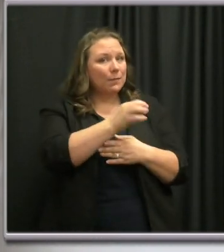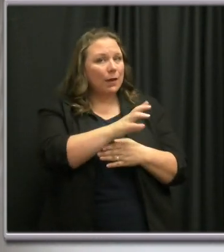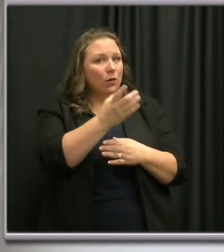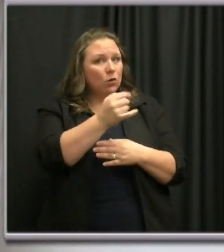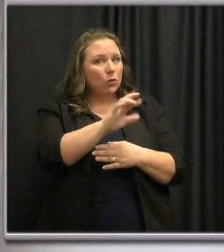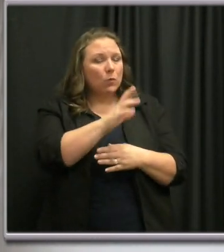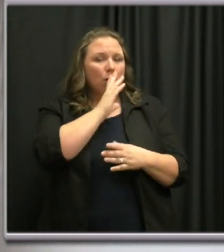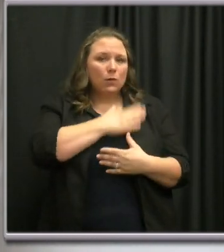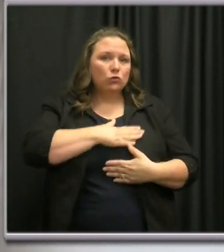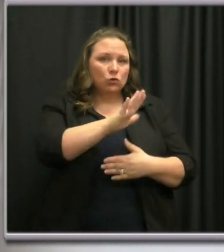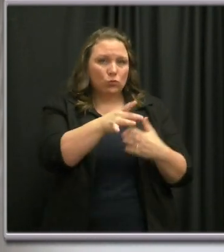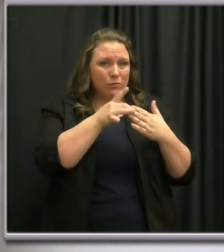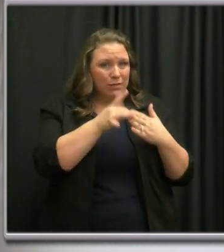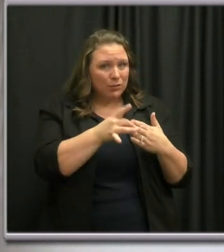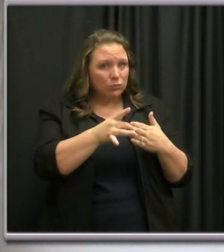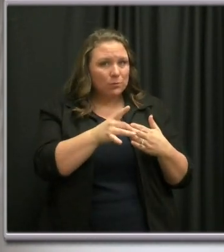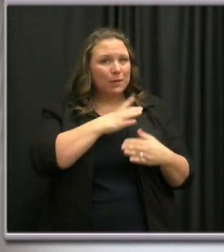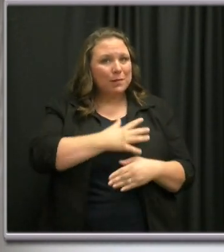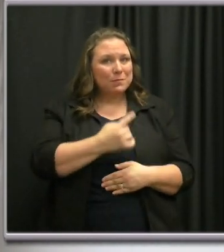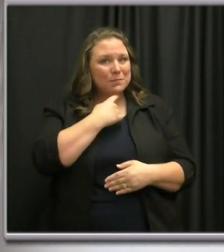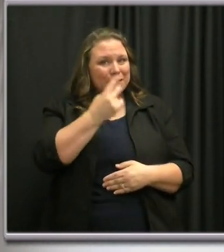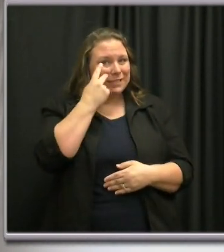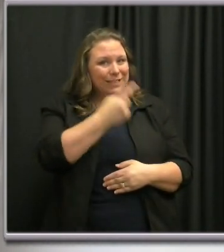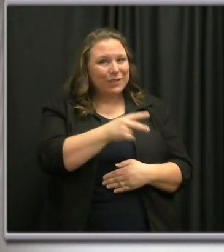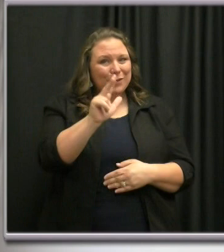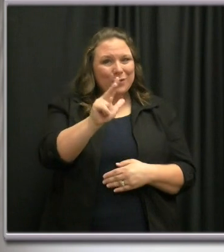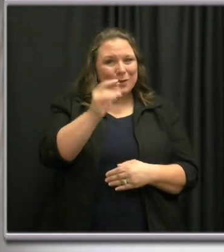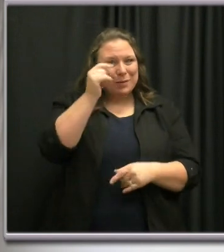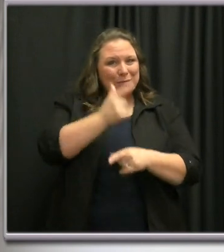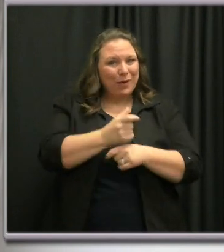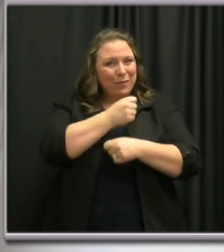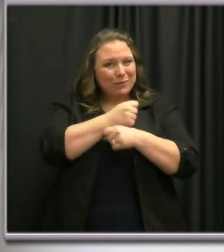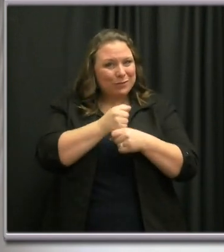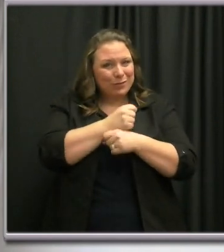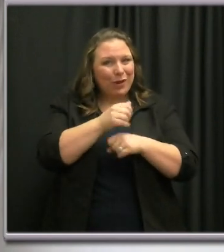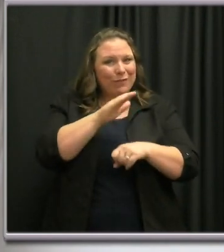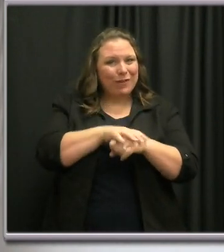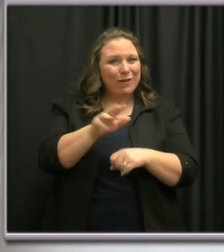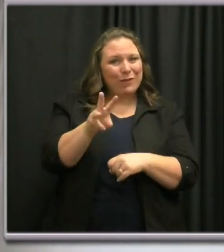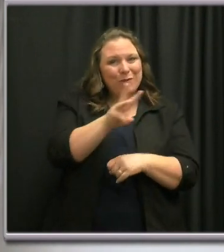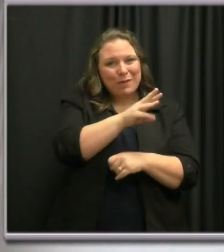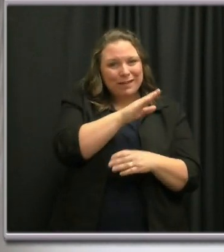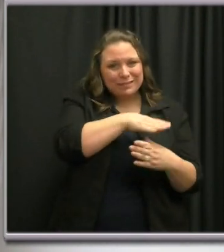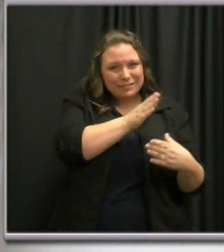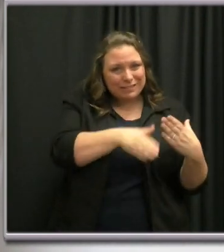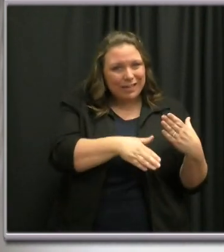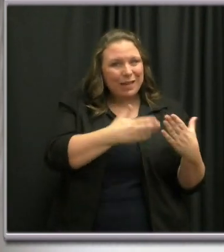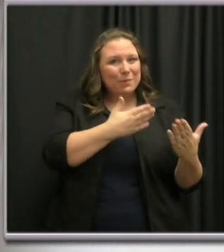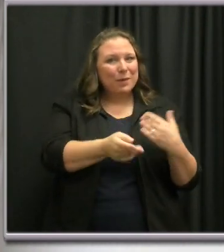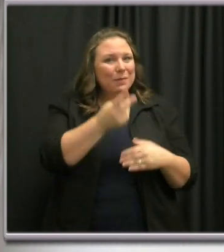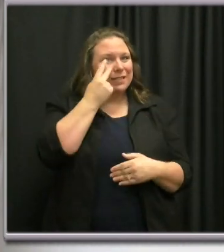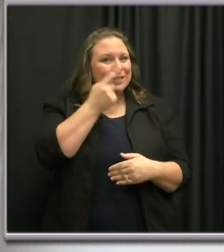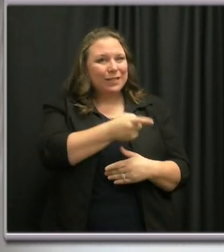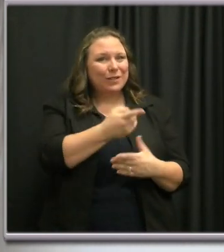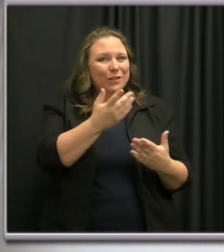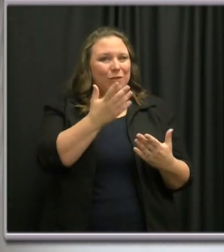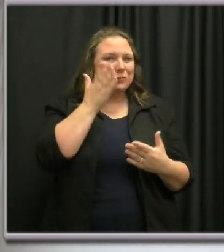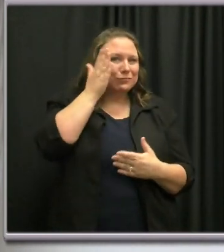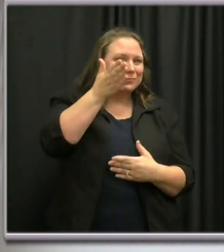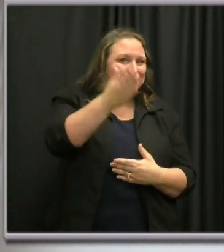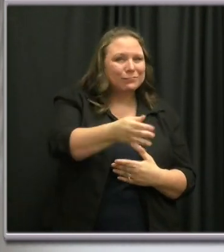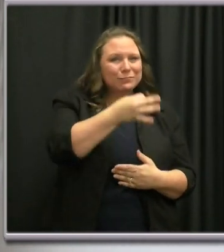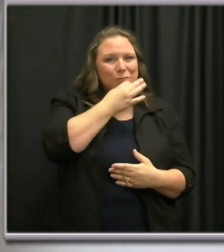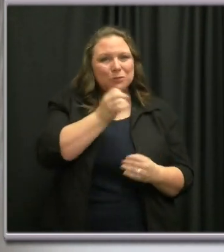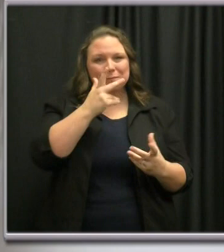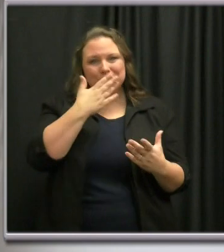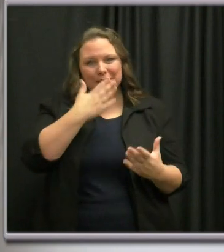appreciate your leadership. I miss seeing you at Three Brothers Coffee on West End, so maybe I'll see you here in the near future, maybe soon.